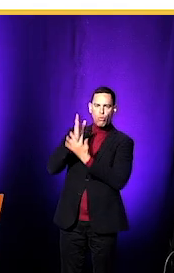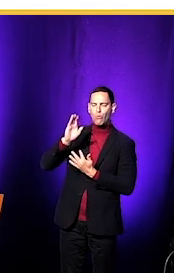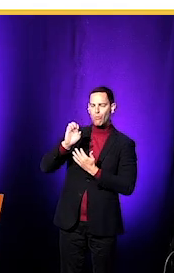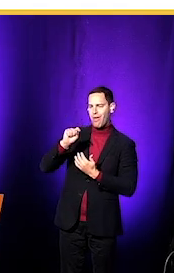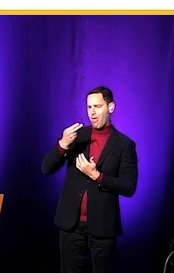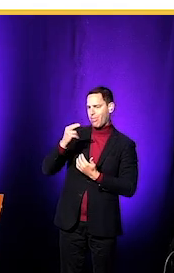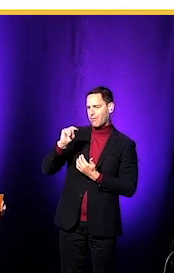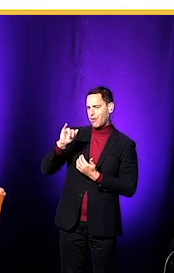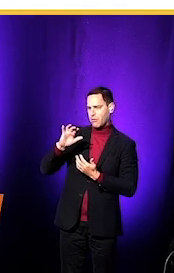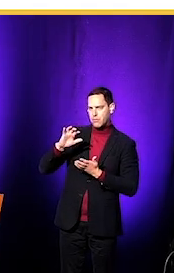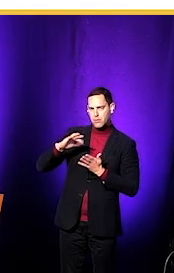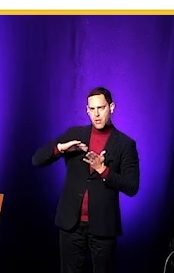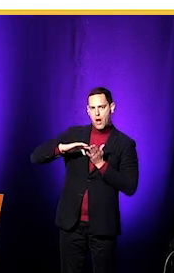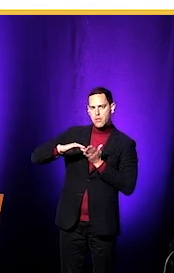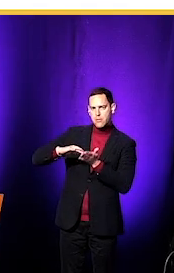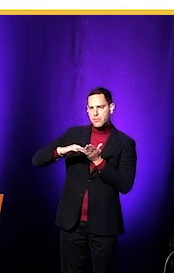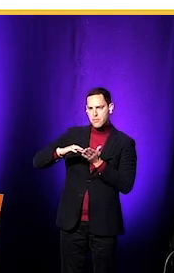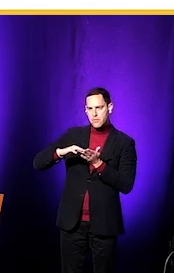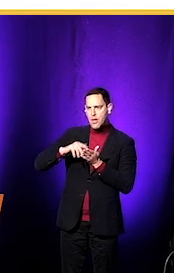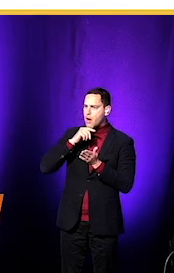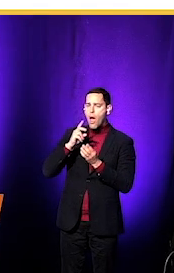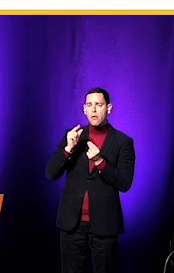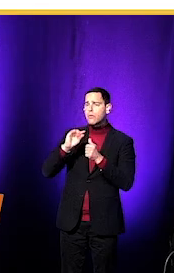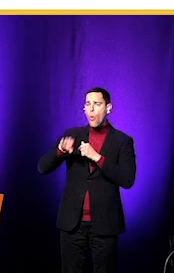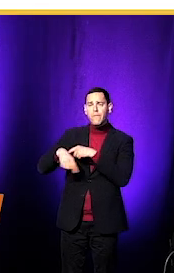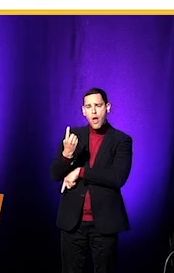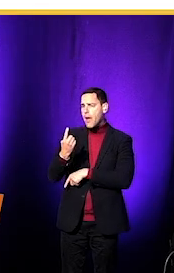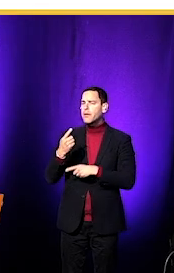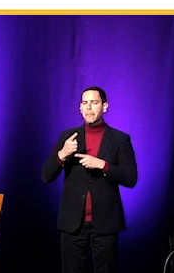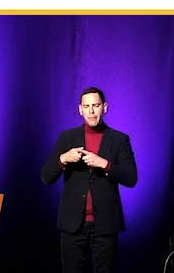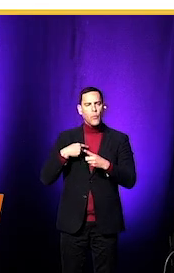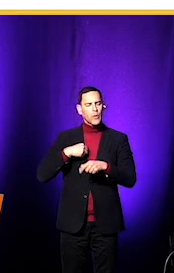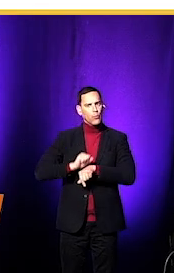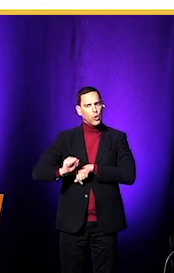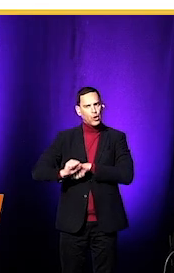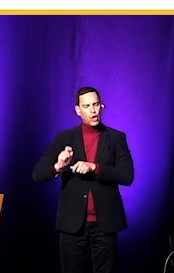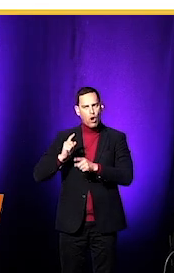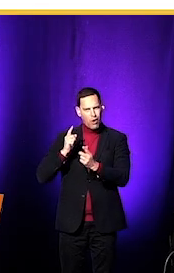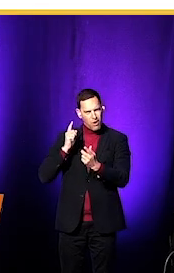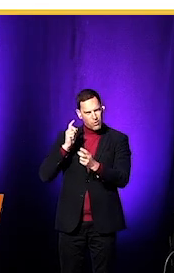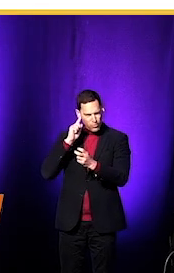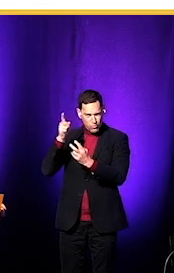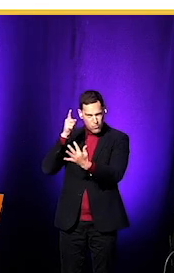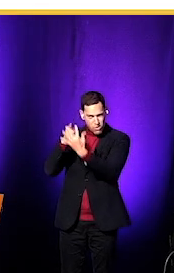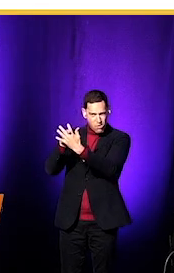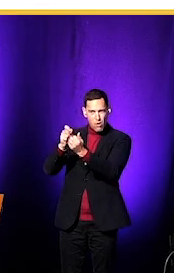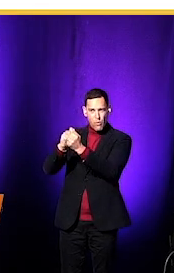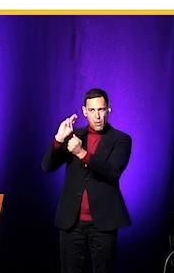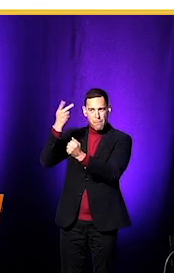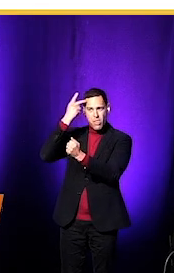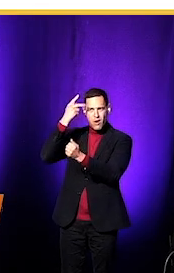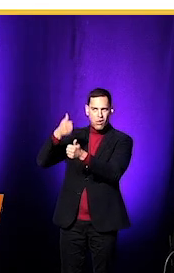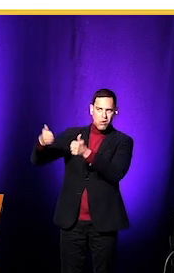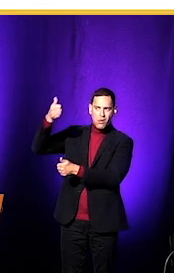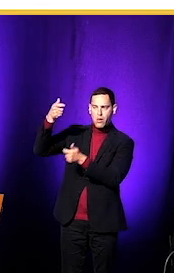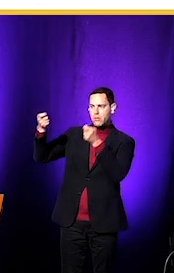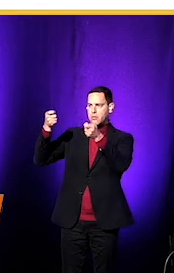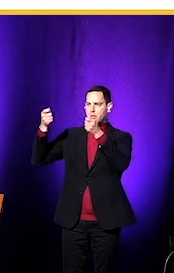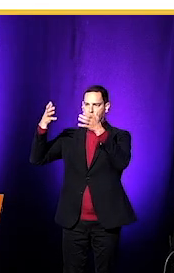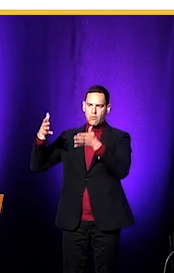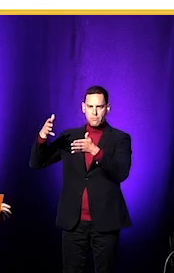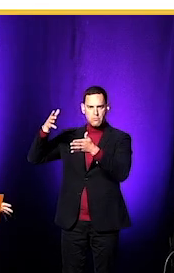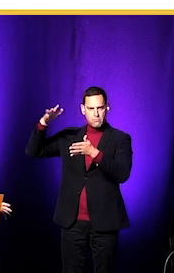to really have an intentional approach to interfacing with the political infrastructures and